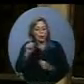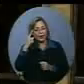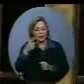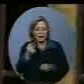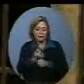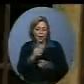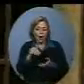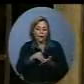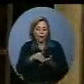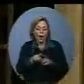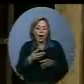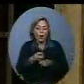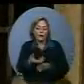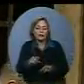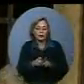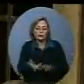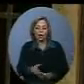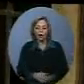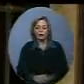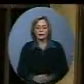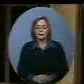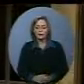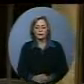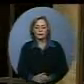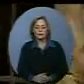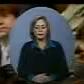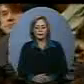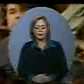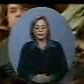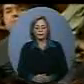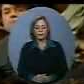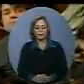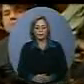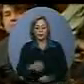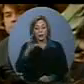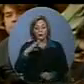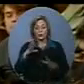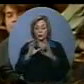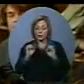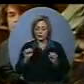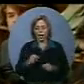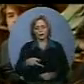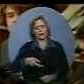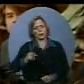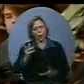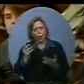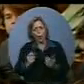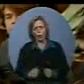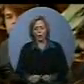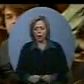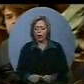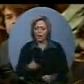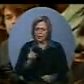trust? The Honourable Leader of the Government in the House. For this member to stand up and to talk about broken